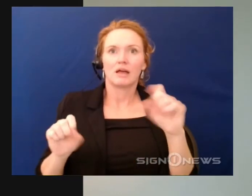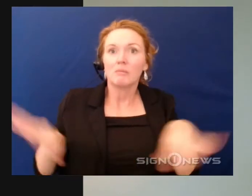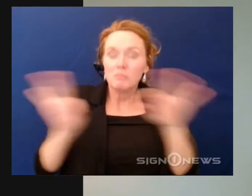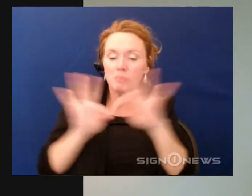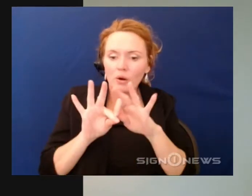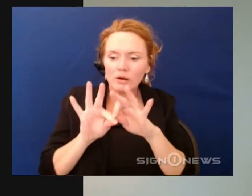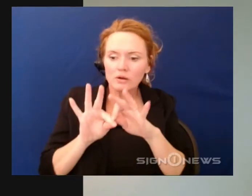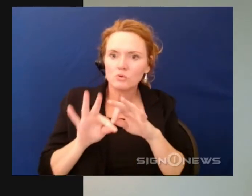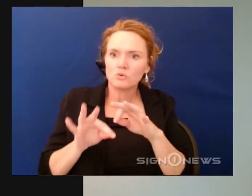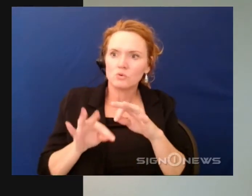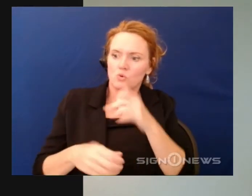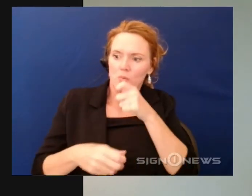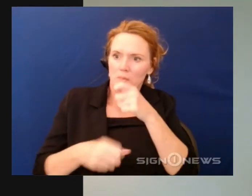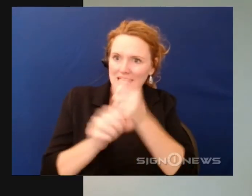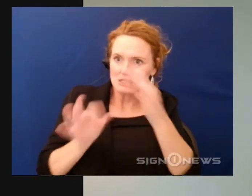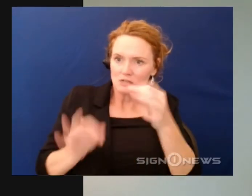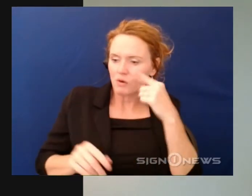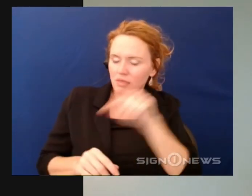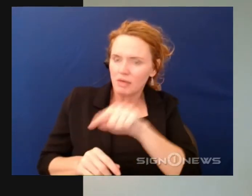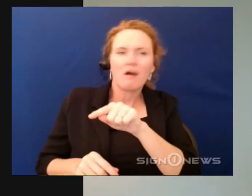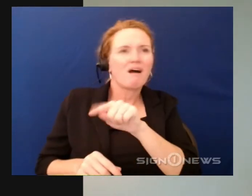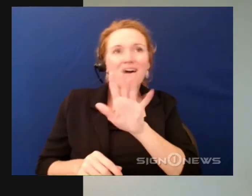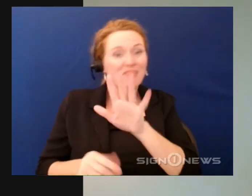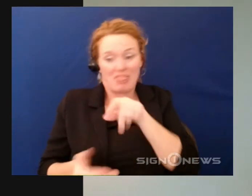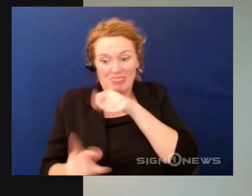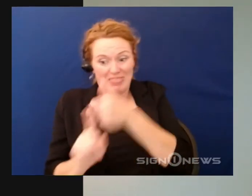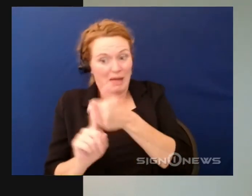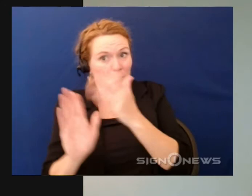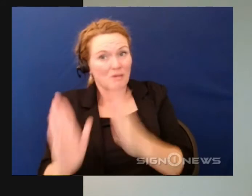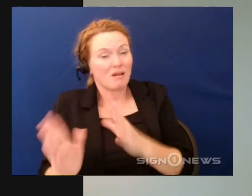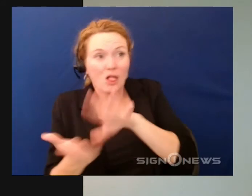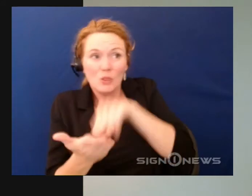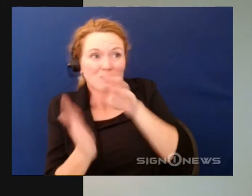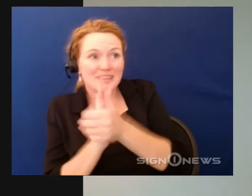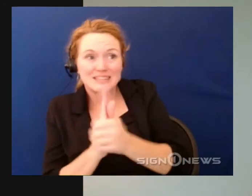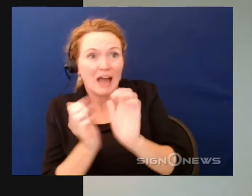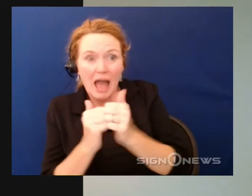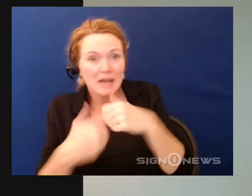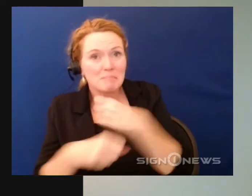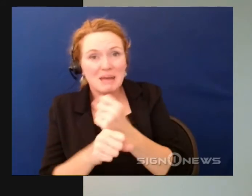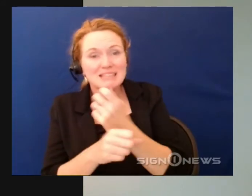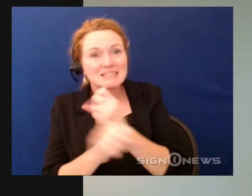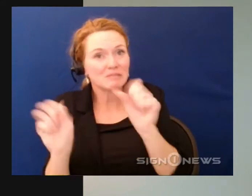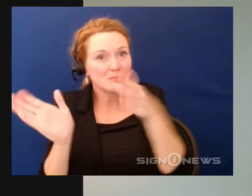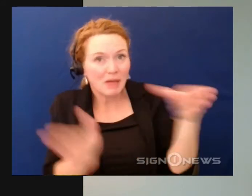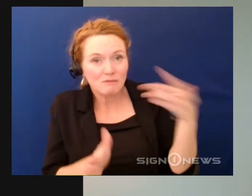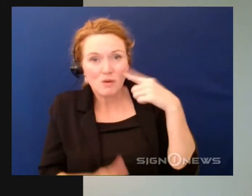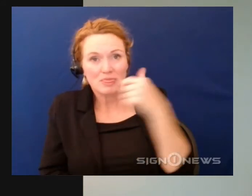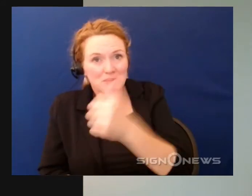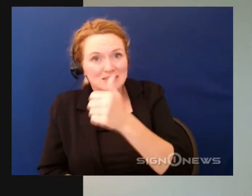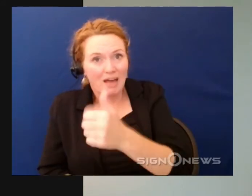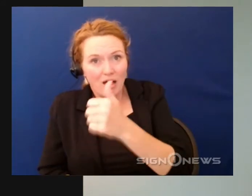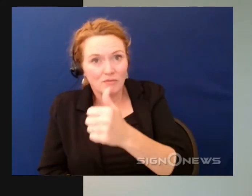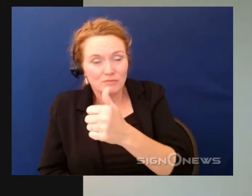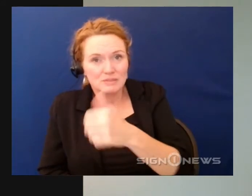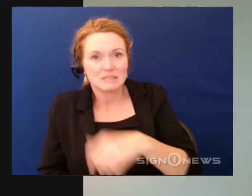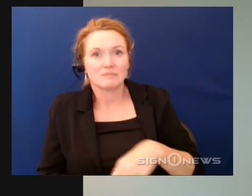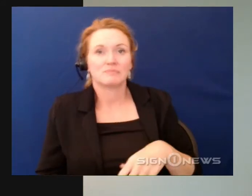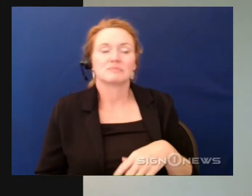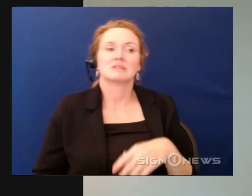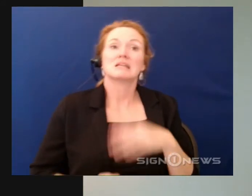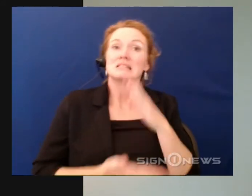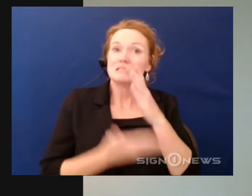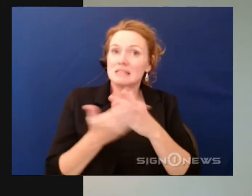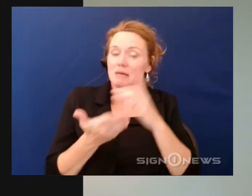of making decisions for them, and they haven't learned that skill. So that's one of the, in one of some of the reporting, some of the